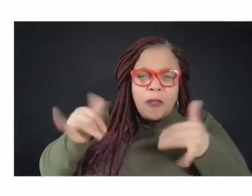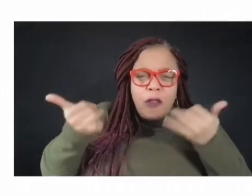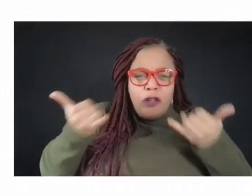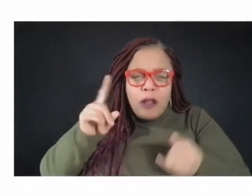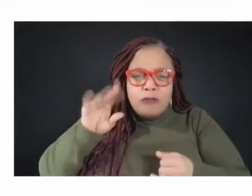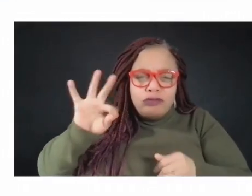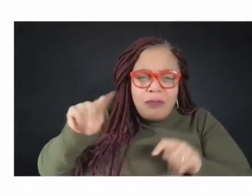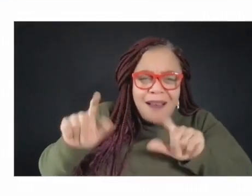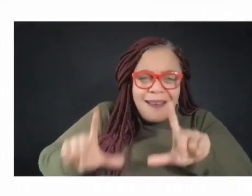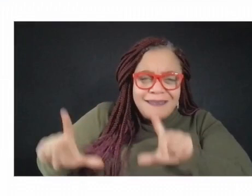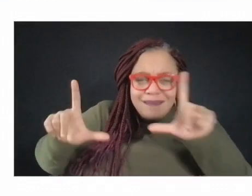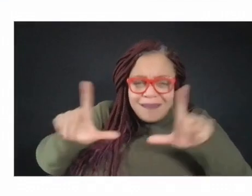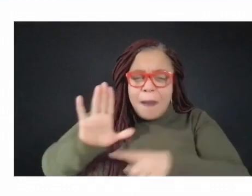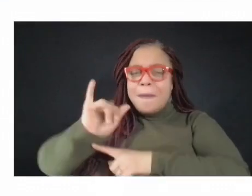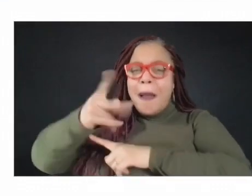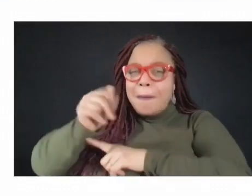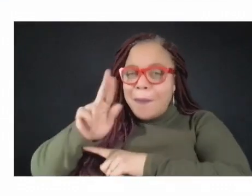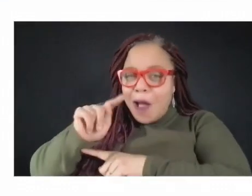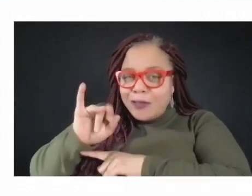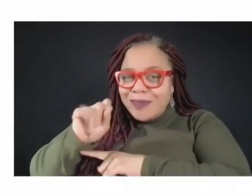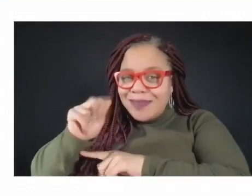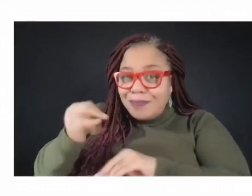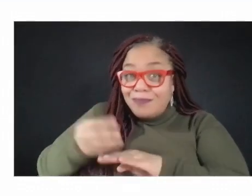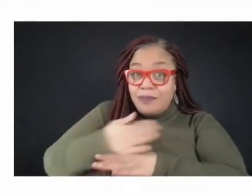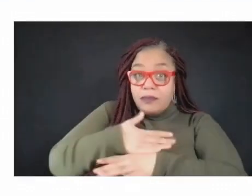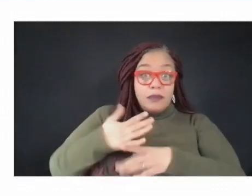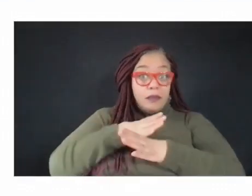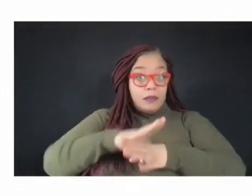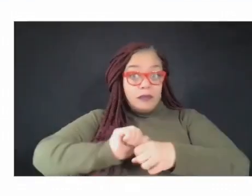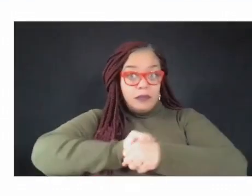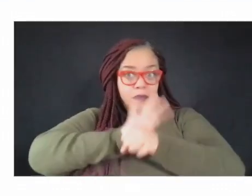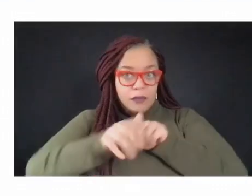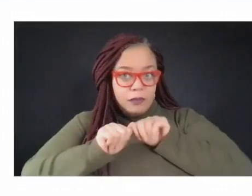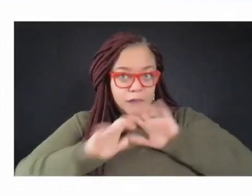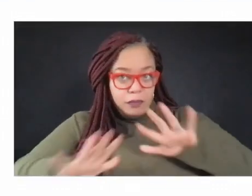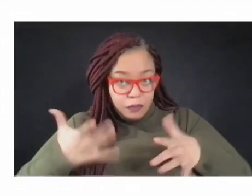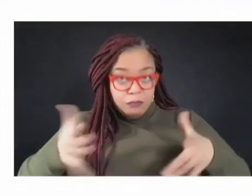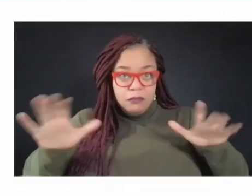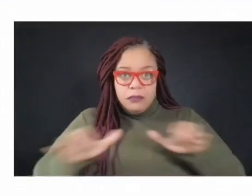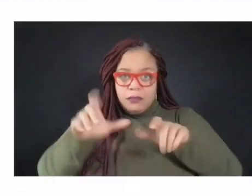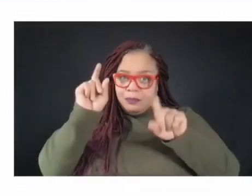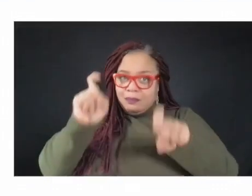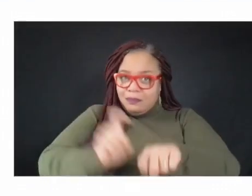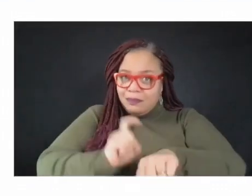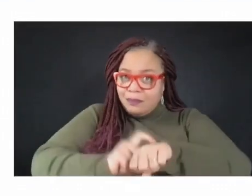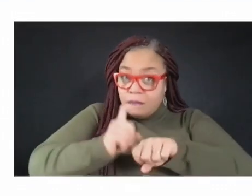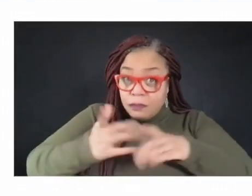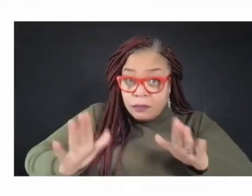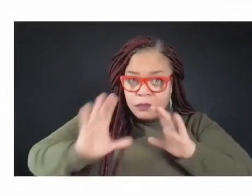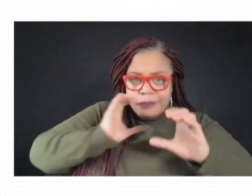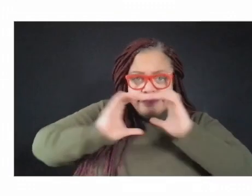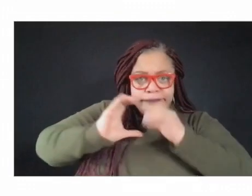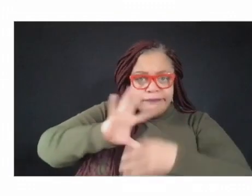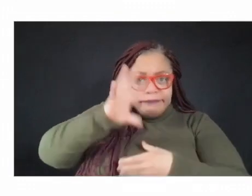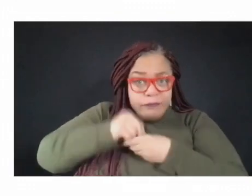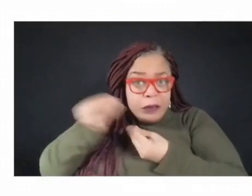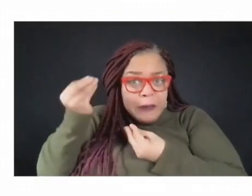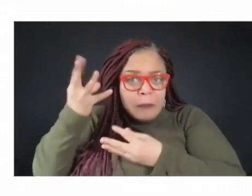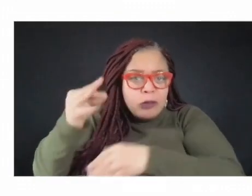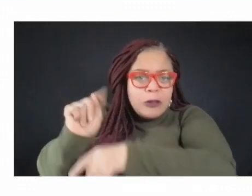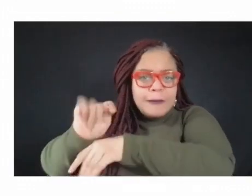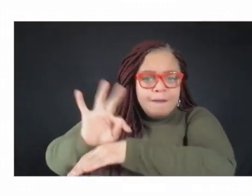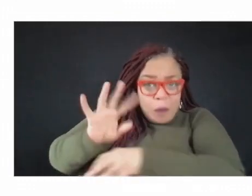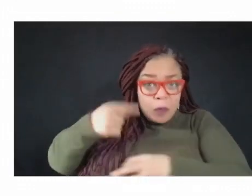communication and information task force. And I just want to pull in one of the speakers' comment about the need